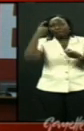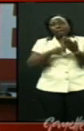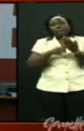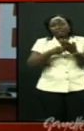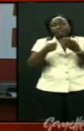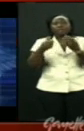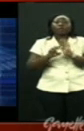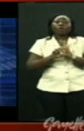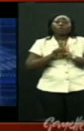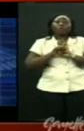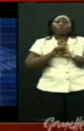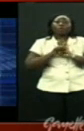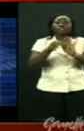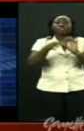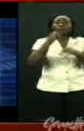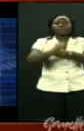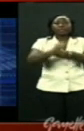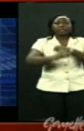Year.